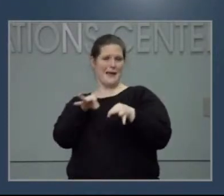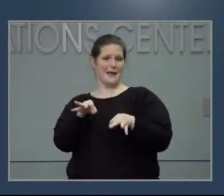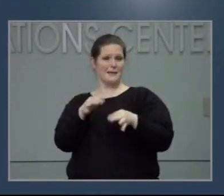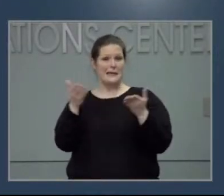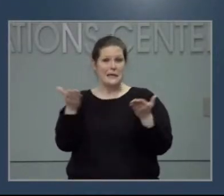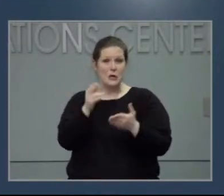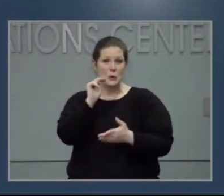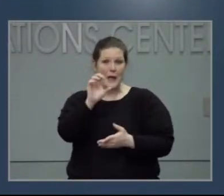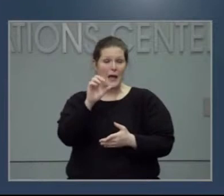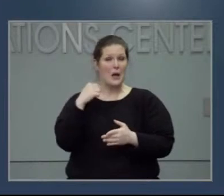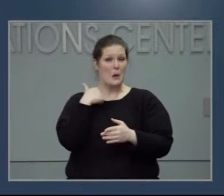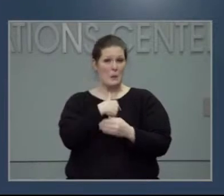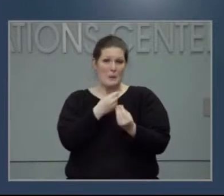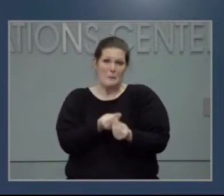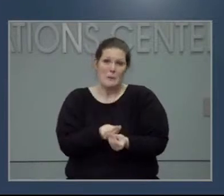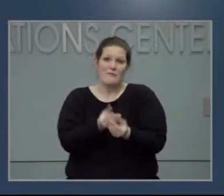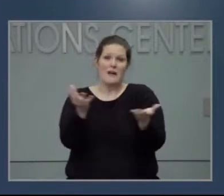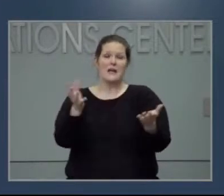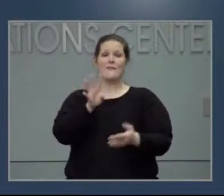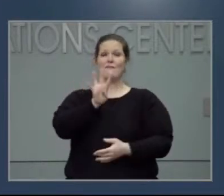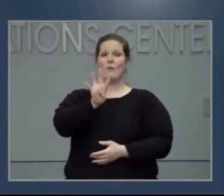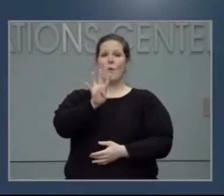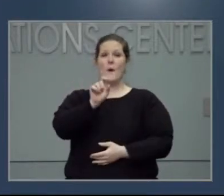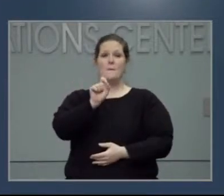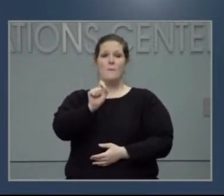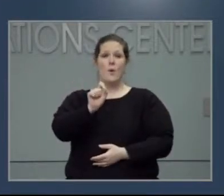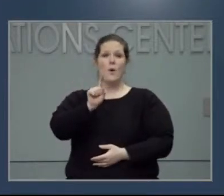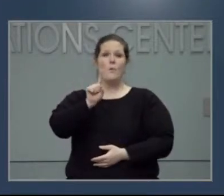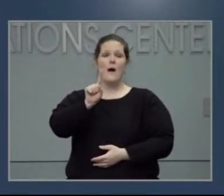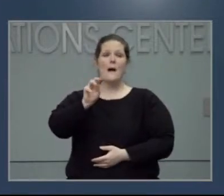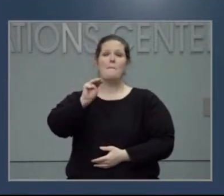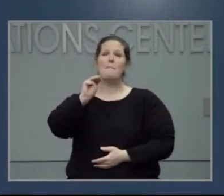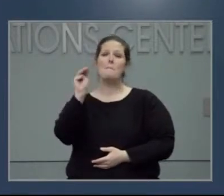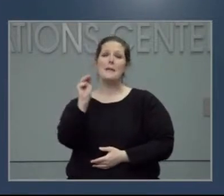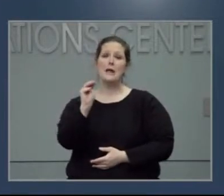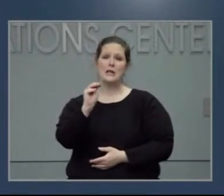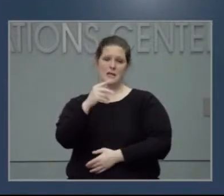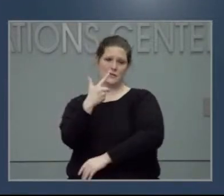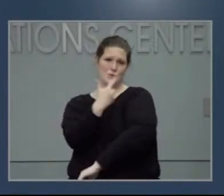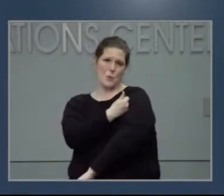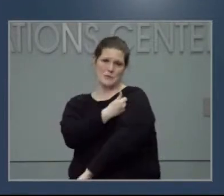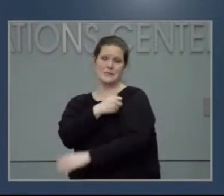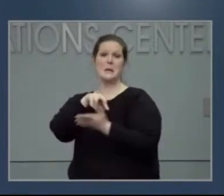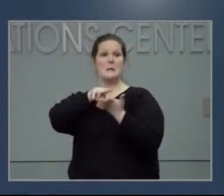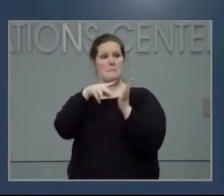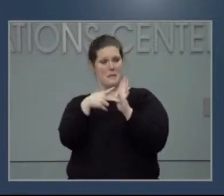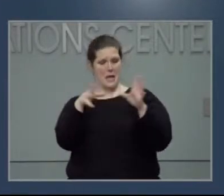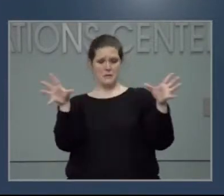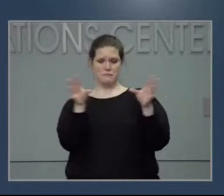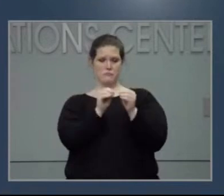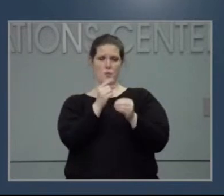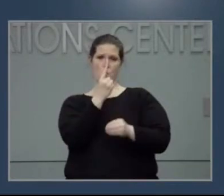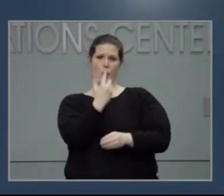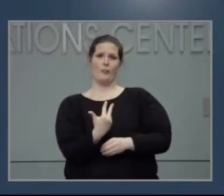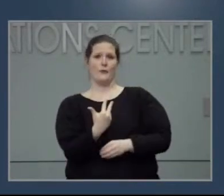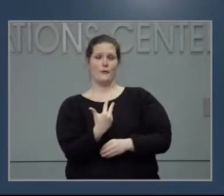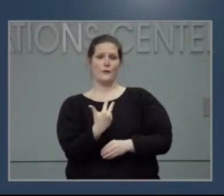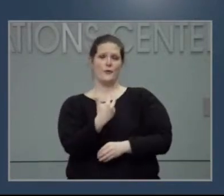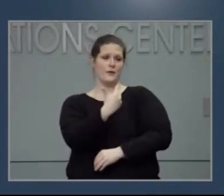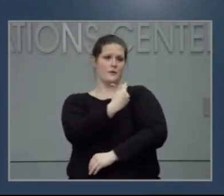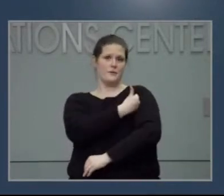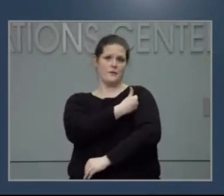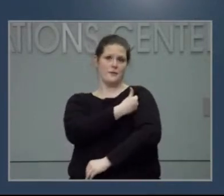than 4.1 million doses. And that means almost a third of adults have received at least one dose,